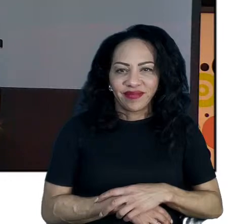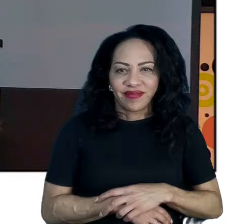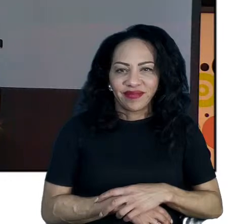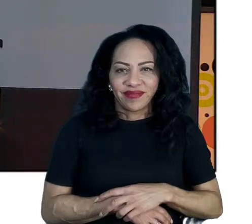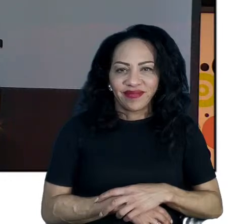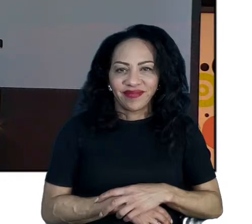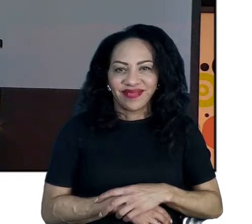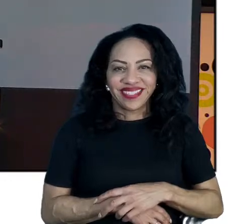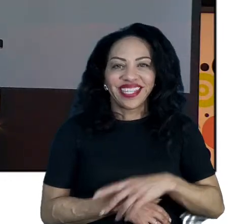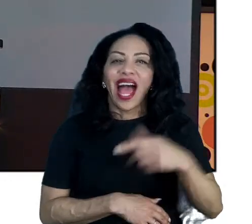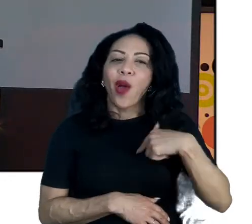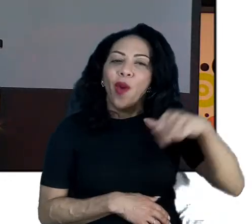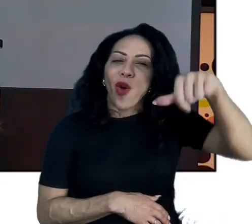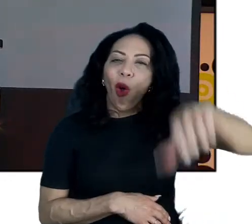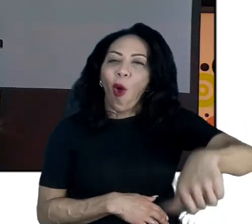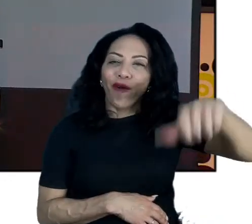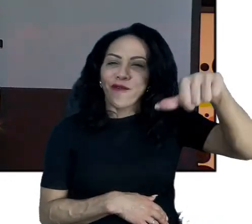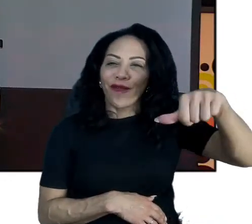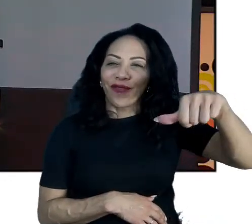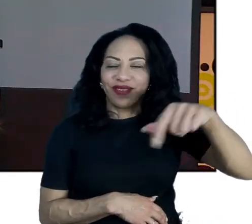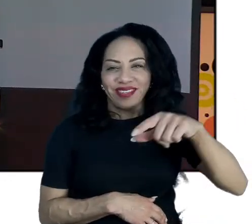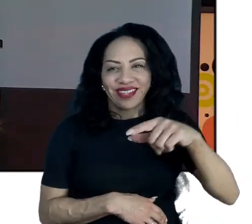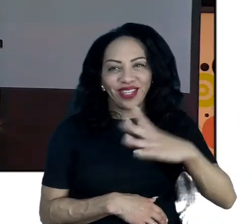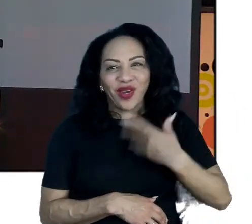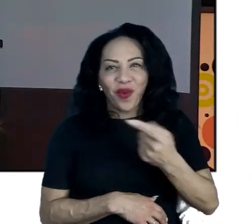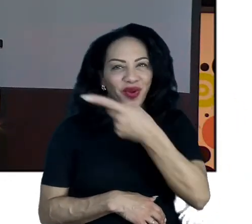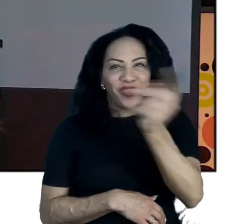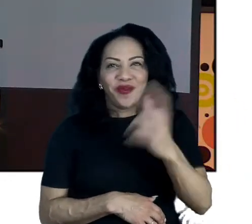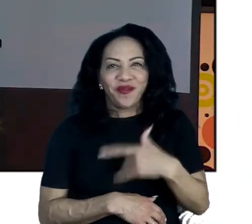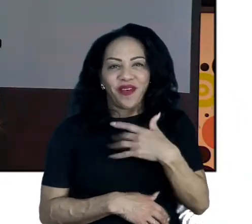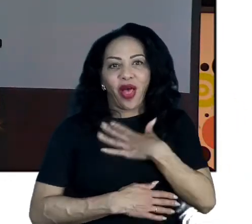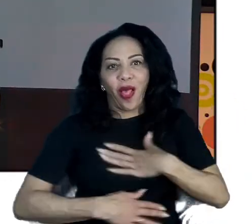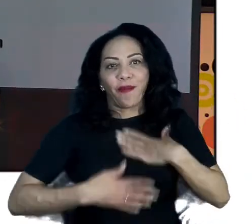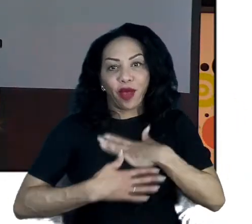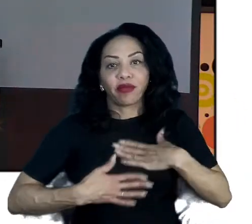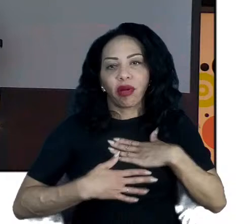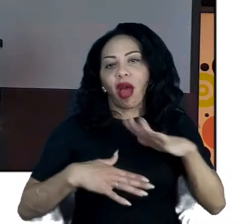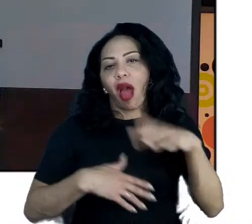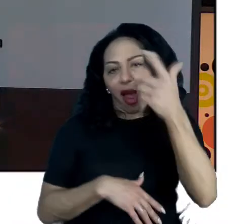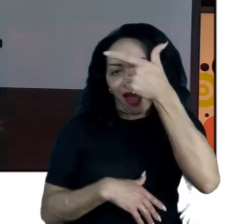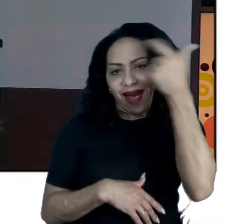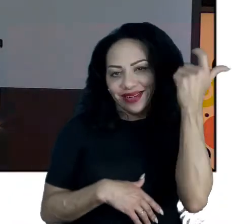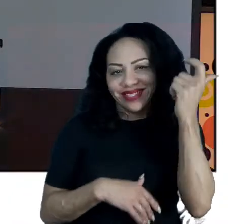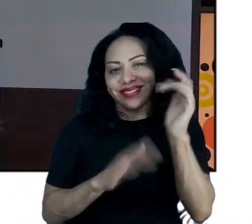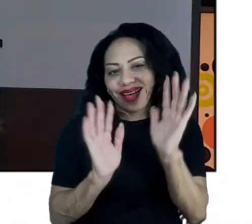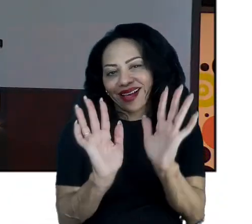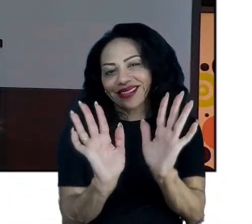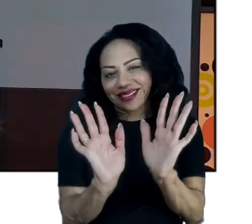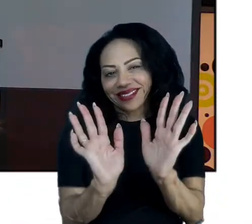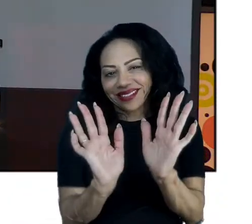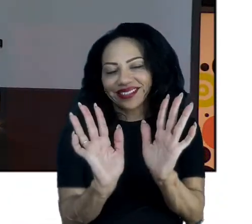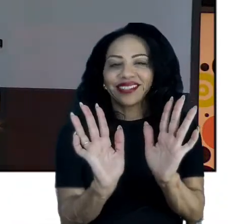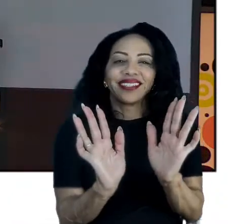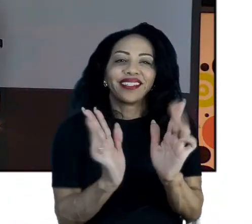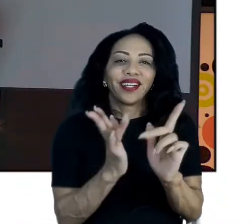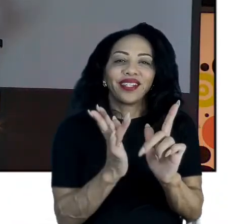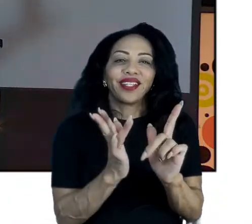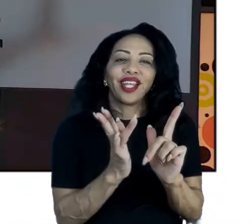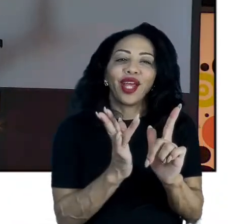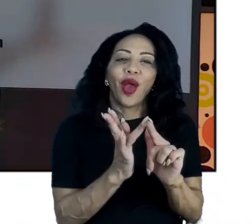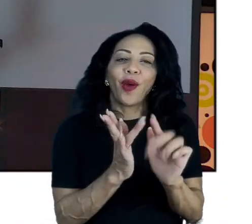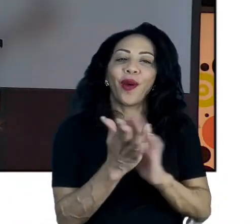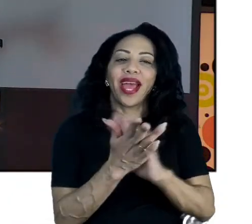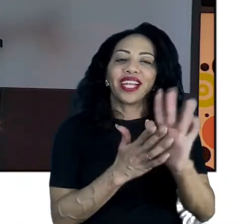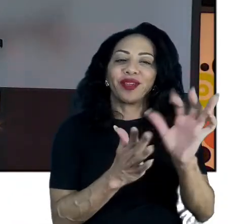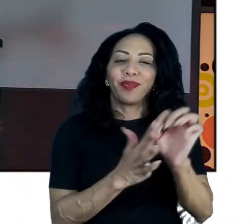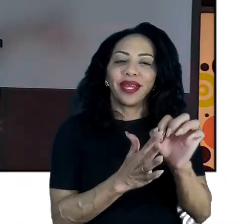emotional about this, and I really do understand, but it's kind of like we're going to turn this off now, and then we're going to